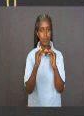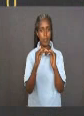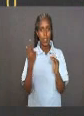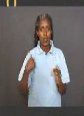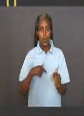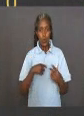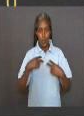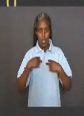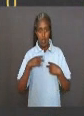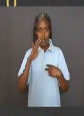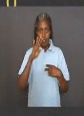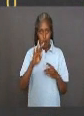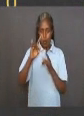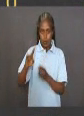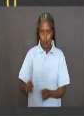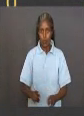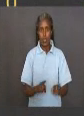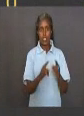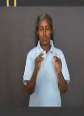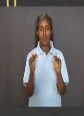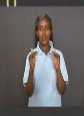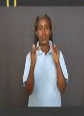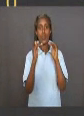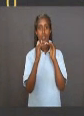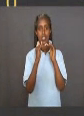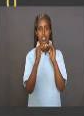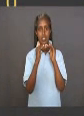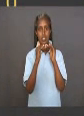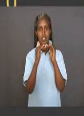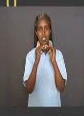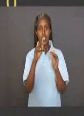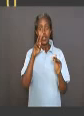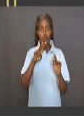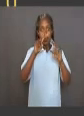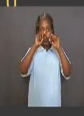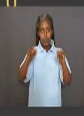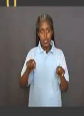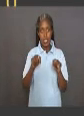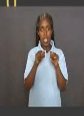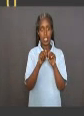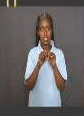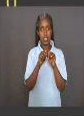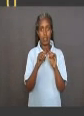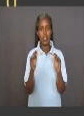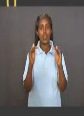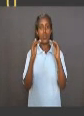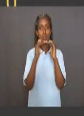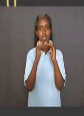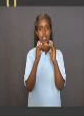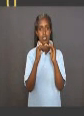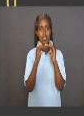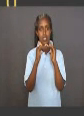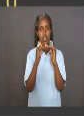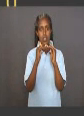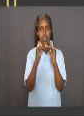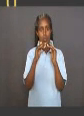We have 4 ways of concluding that 2 triangles are congruent